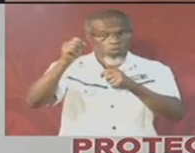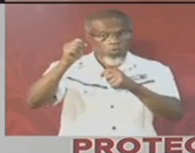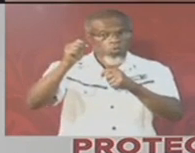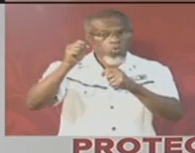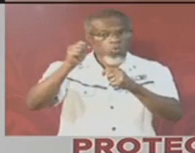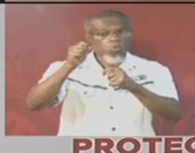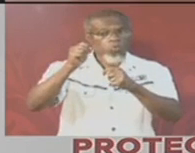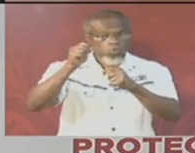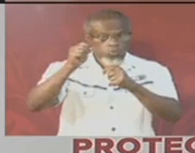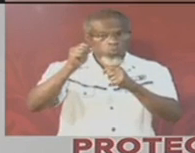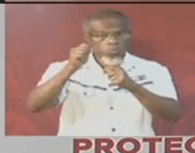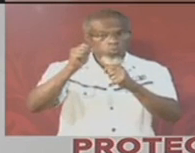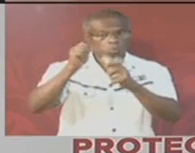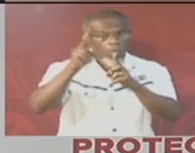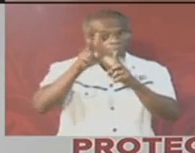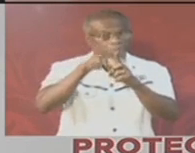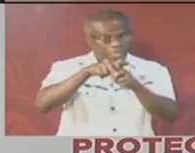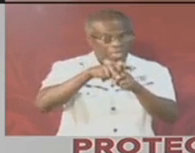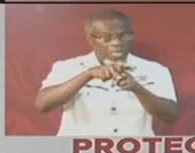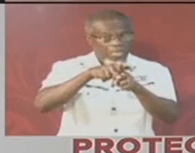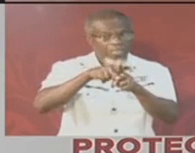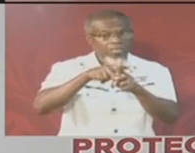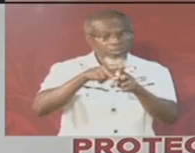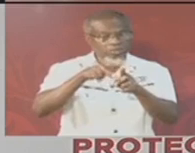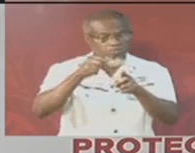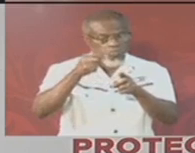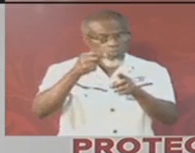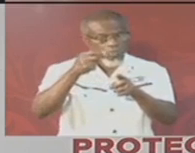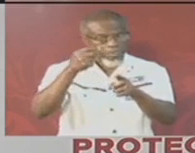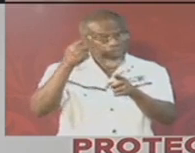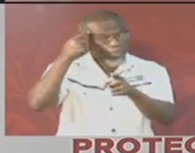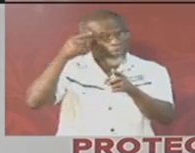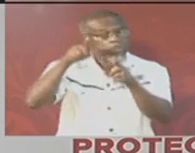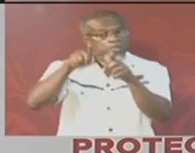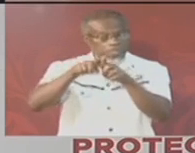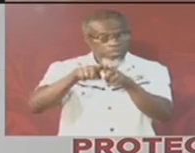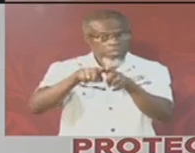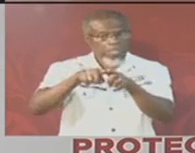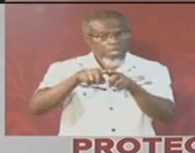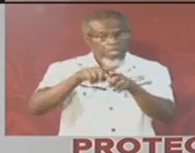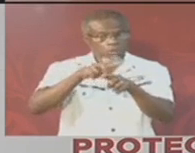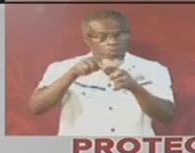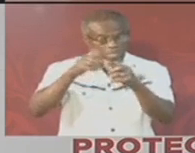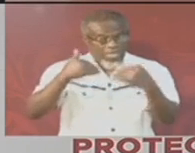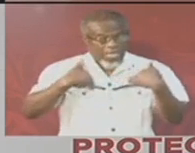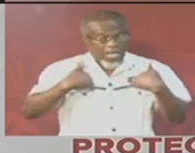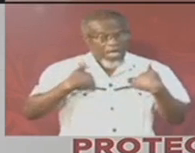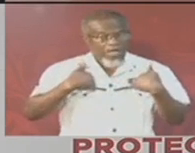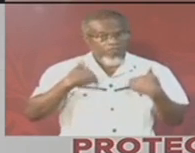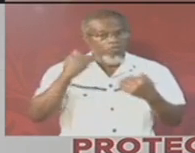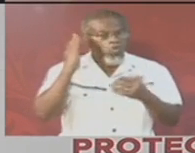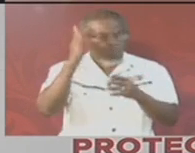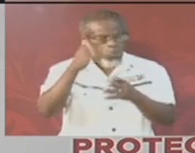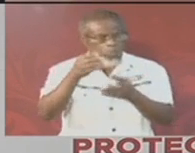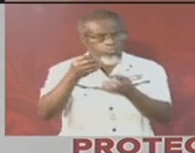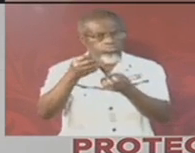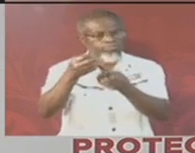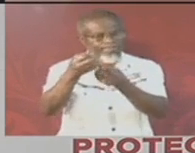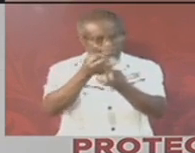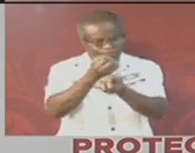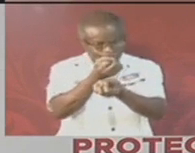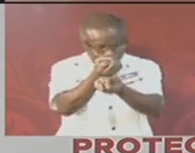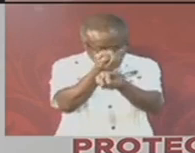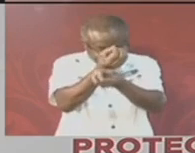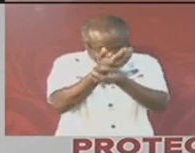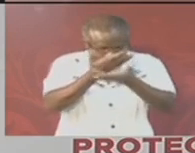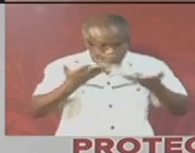is firmly confirmed, and once deliveries commence, available vaccine doses will be shared equitably